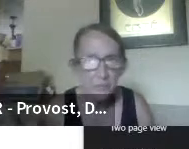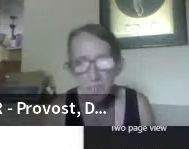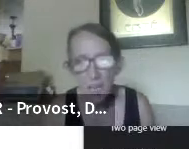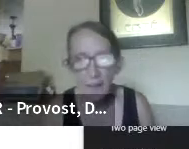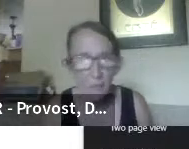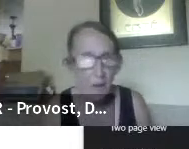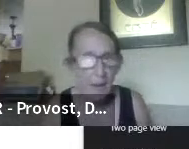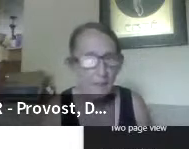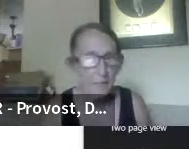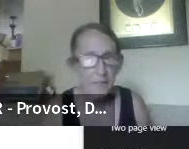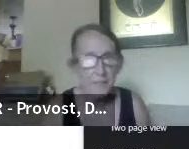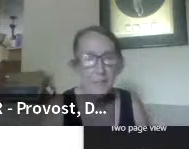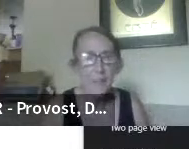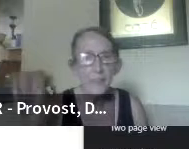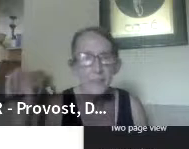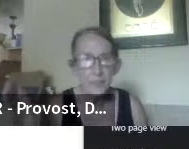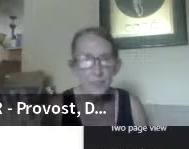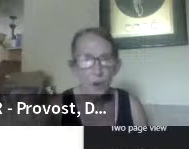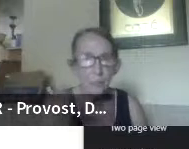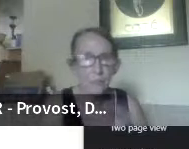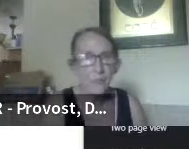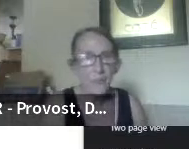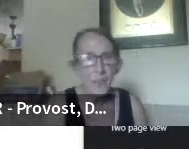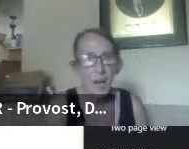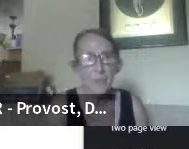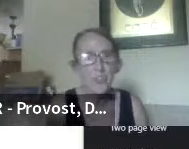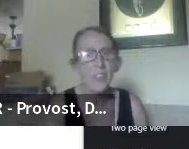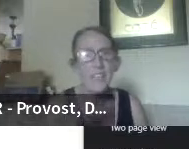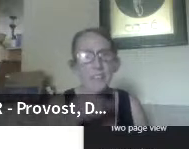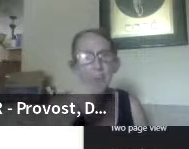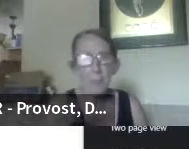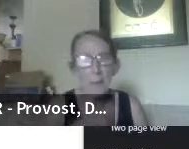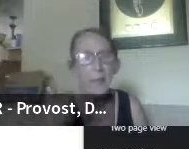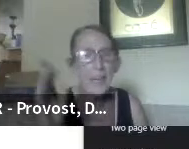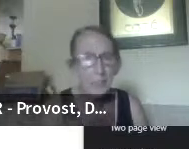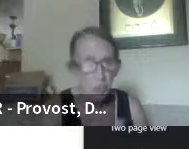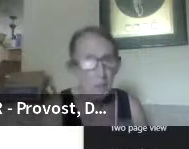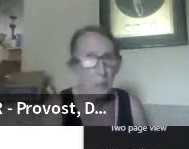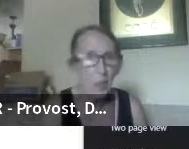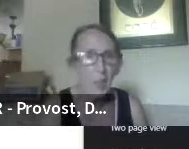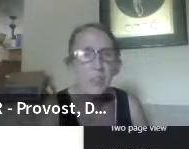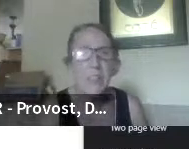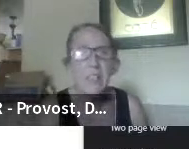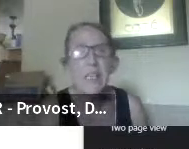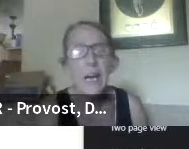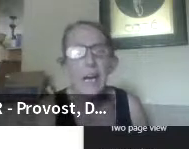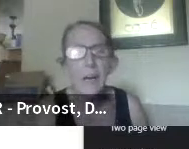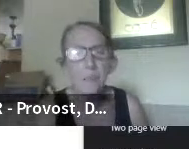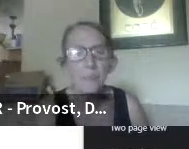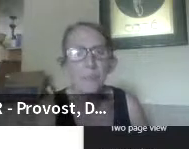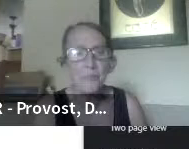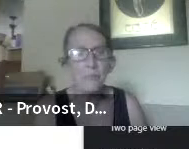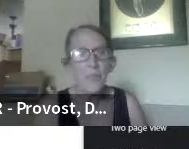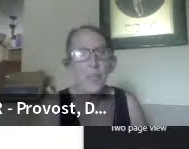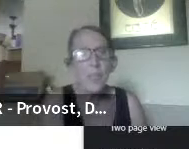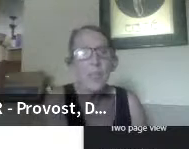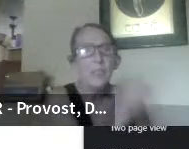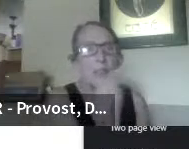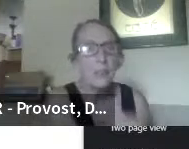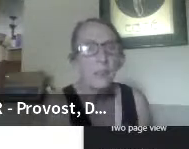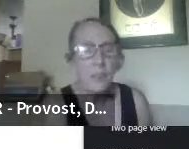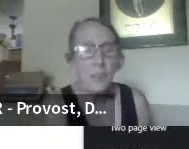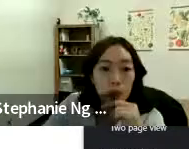5 to 9, right? So I'm just going to give it by page number.